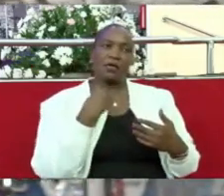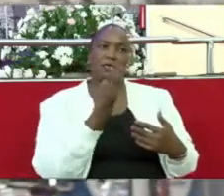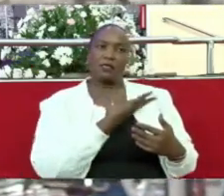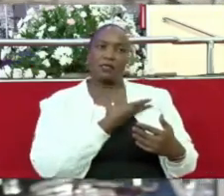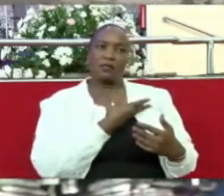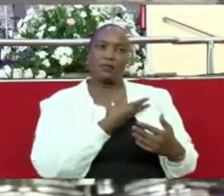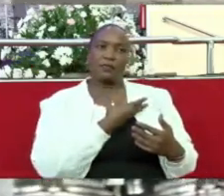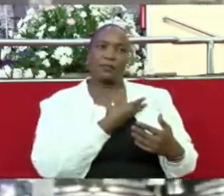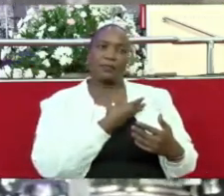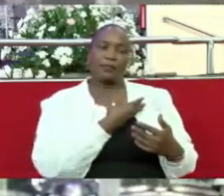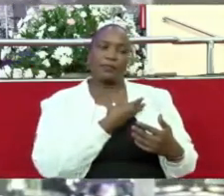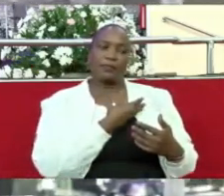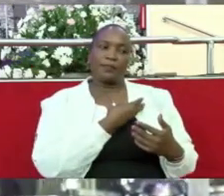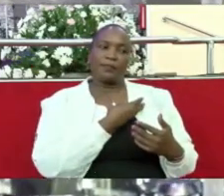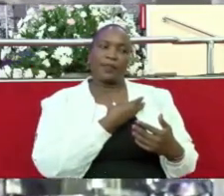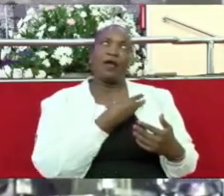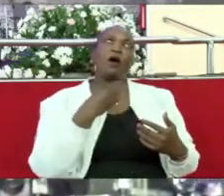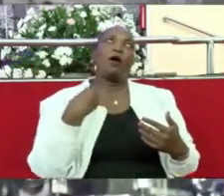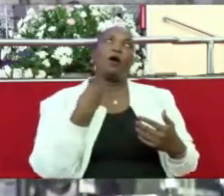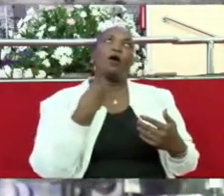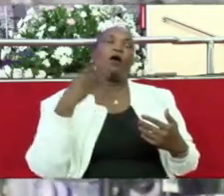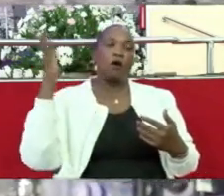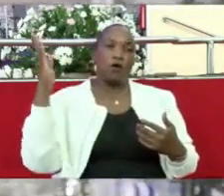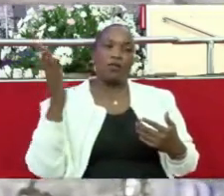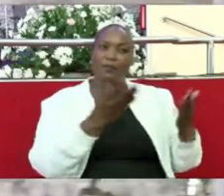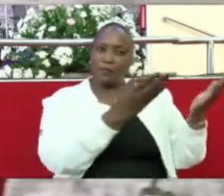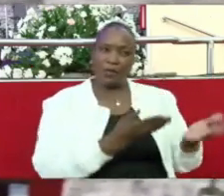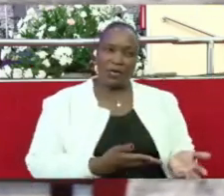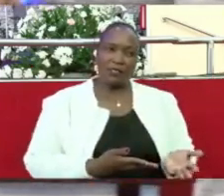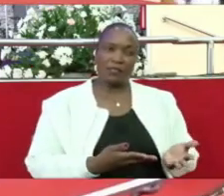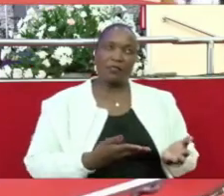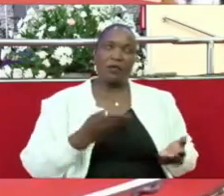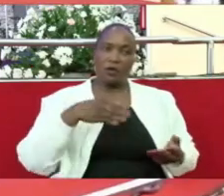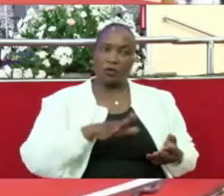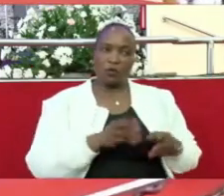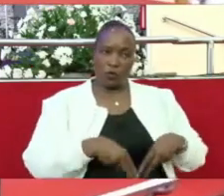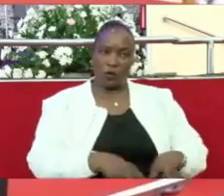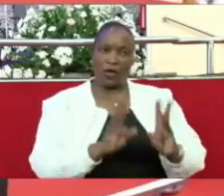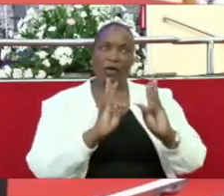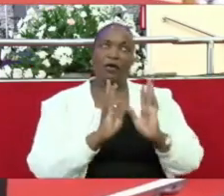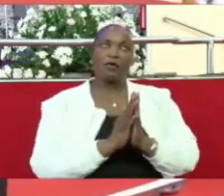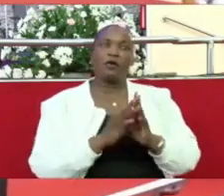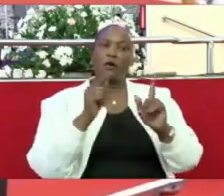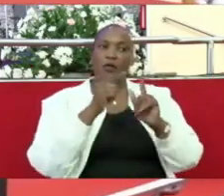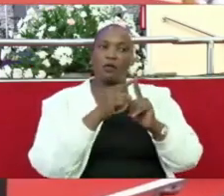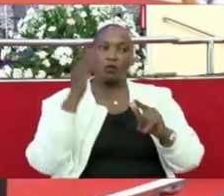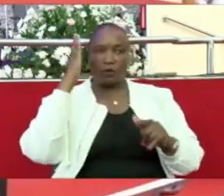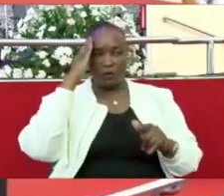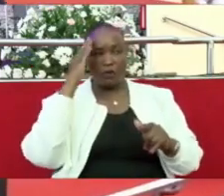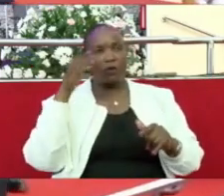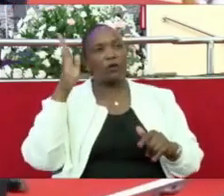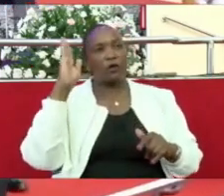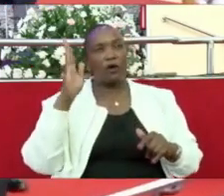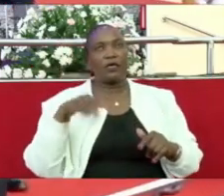That God brings your way so that you can know He's a God that is all love. Because His